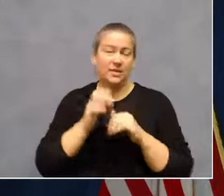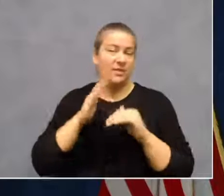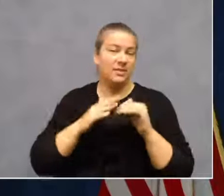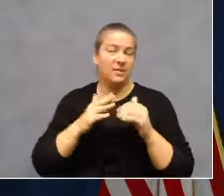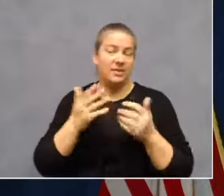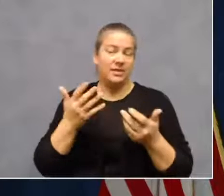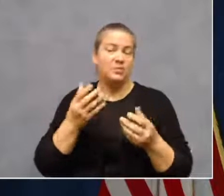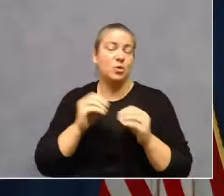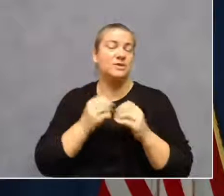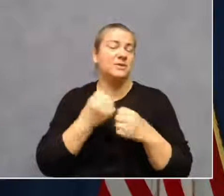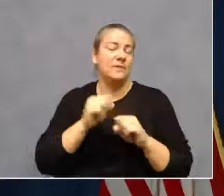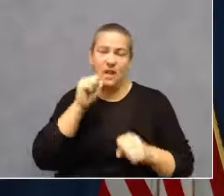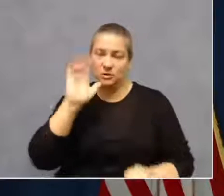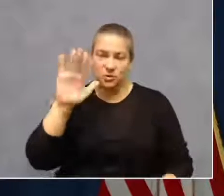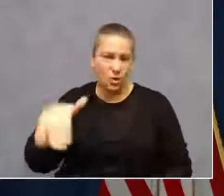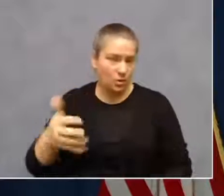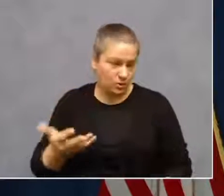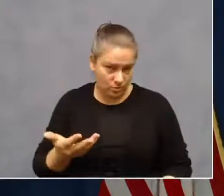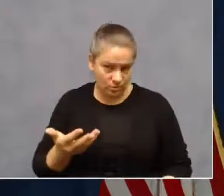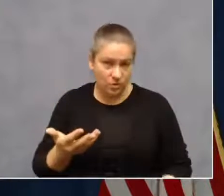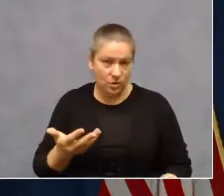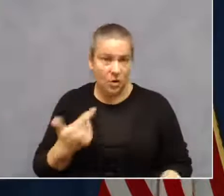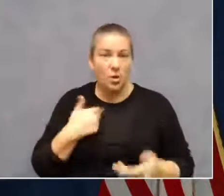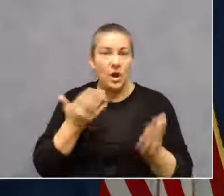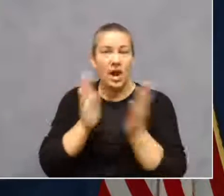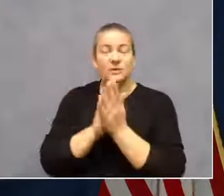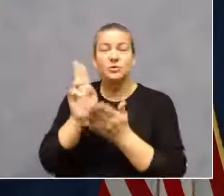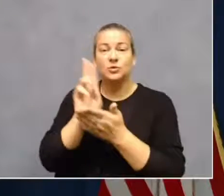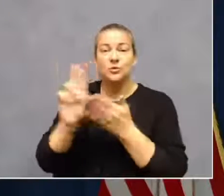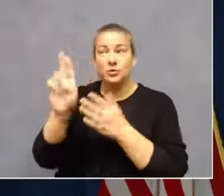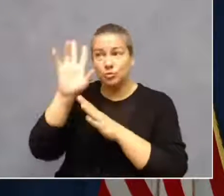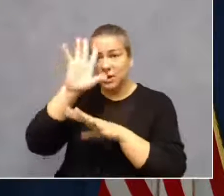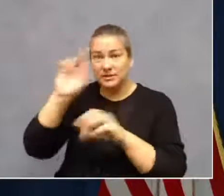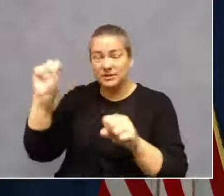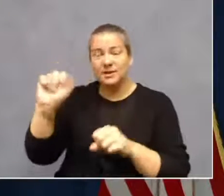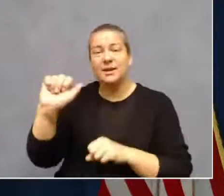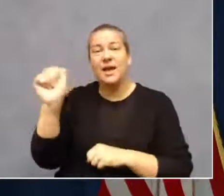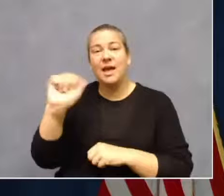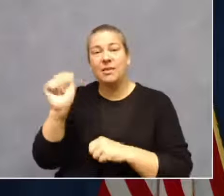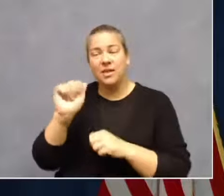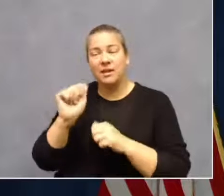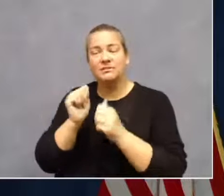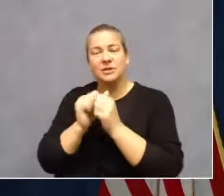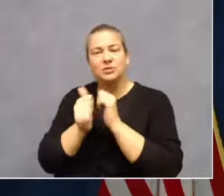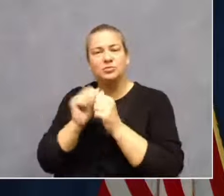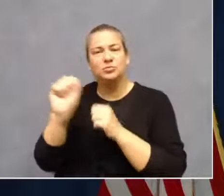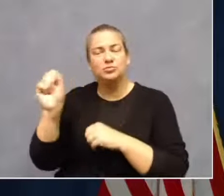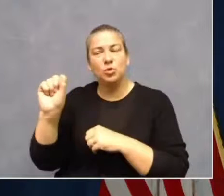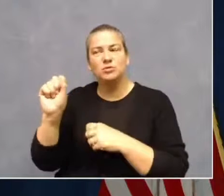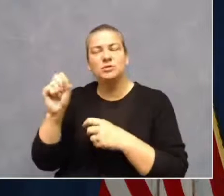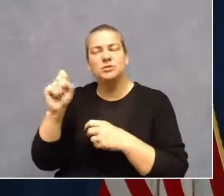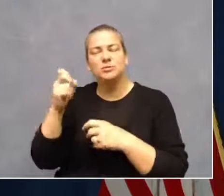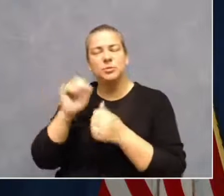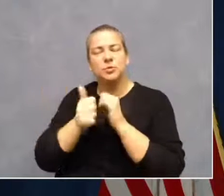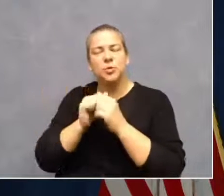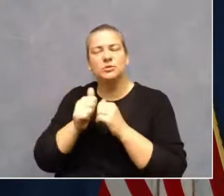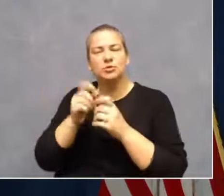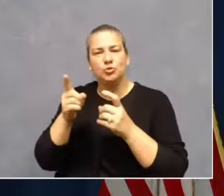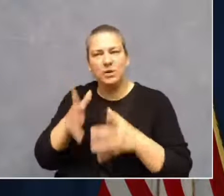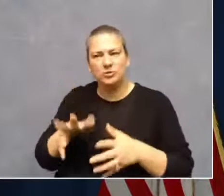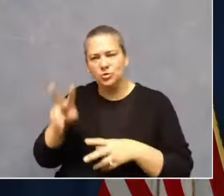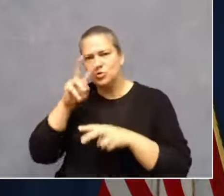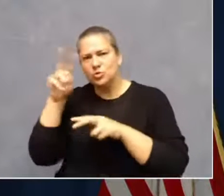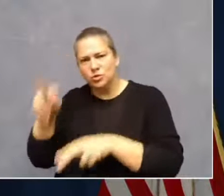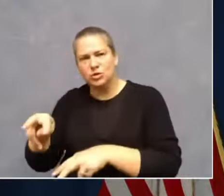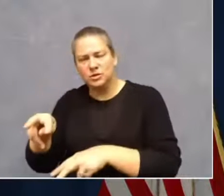we'd ask that our university presidents and our athletic directors take a close look at that